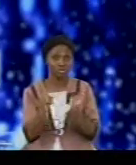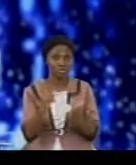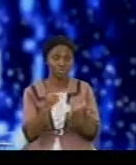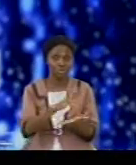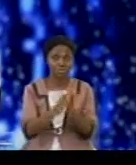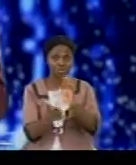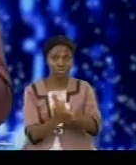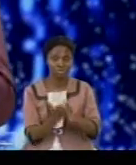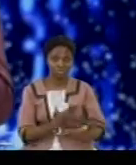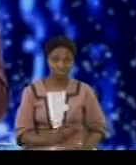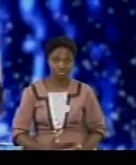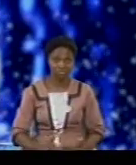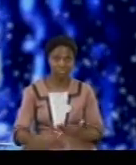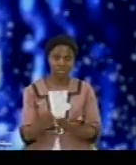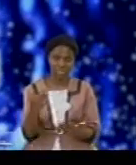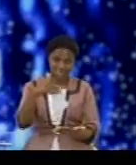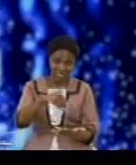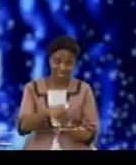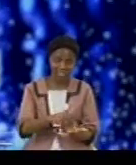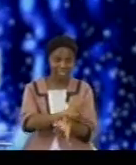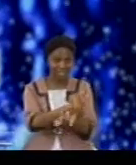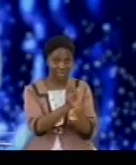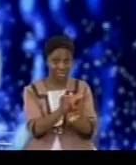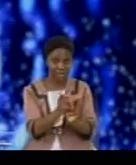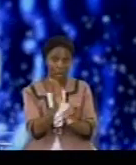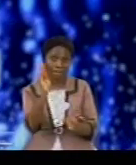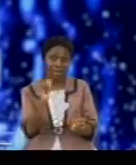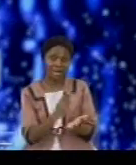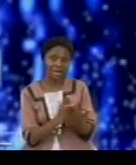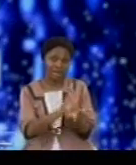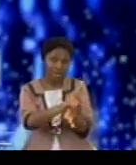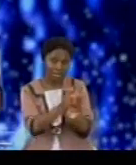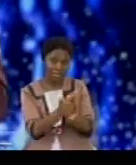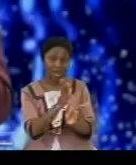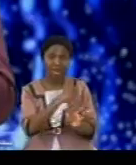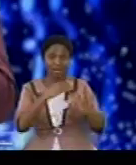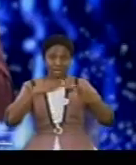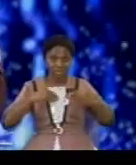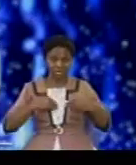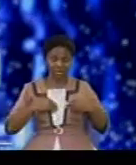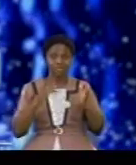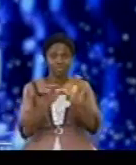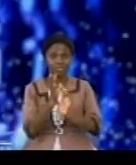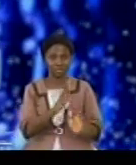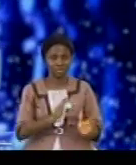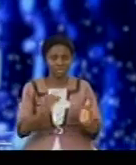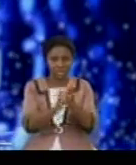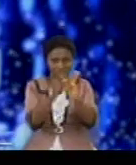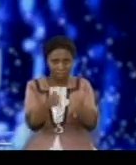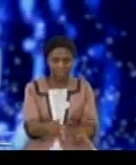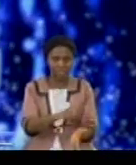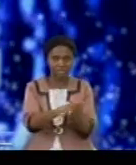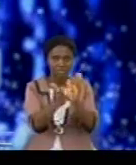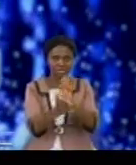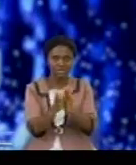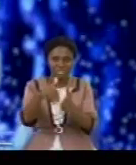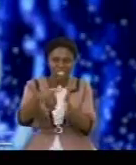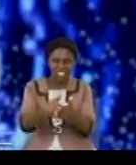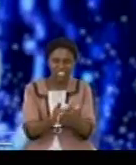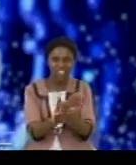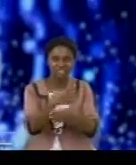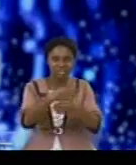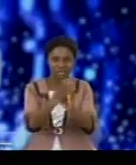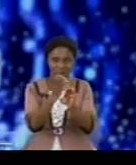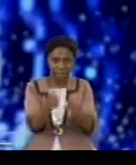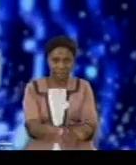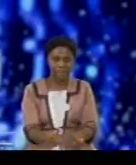repentance and acceptance of the Lord Jesus Christ, he becomes a new creature. The old sinful